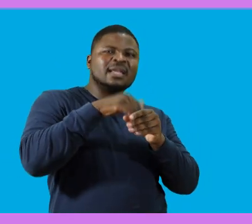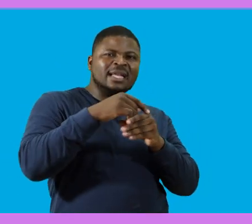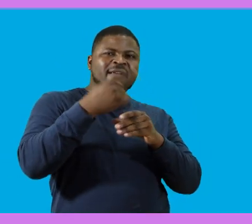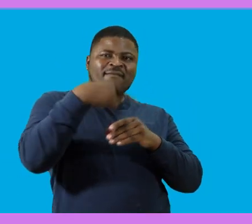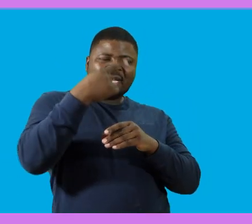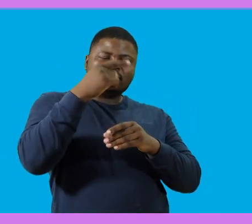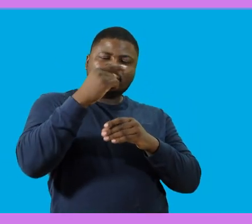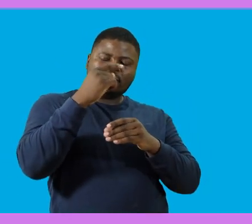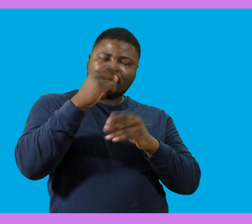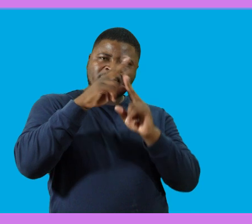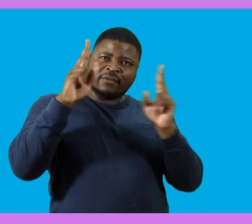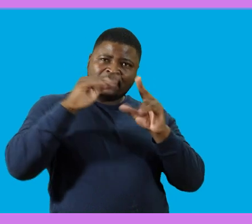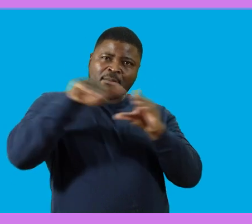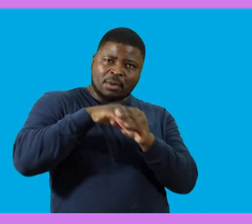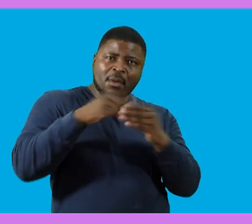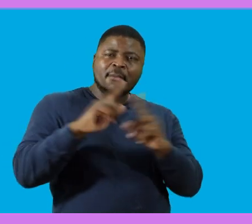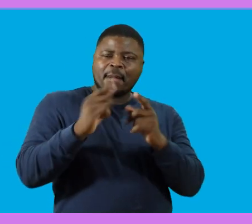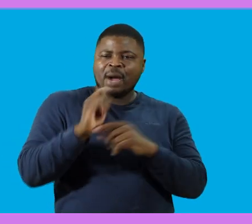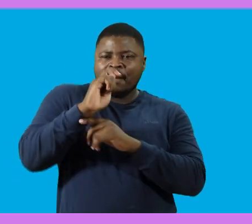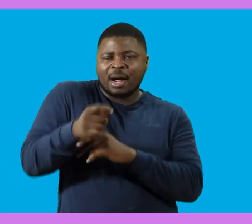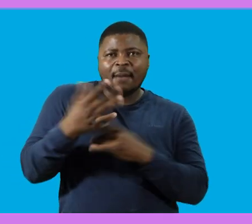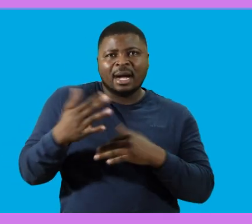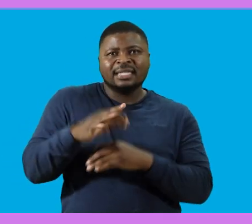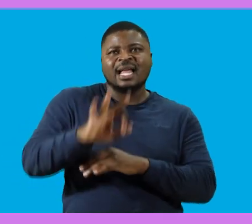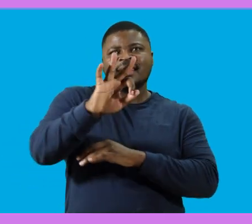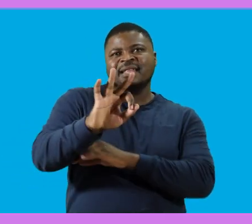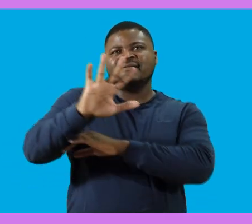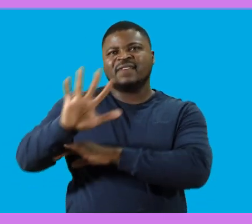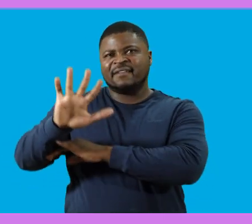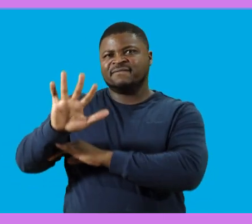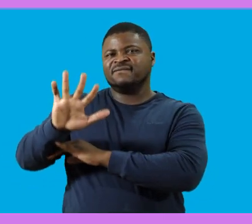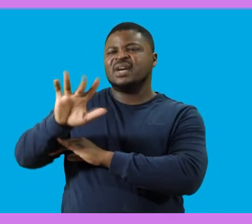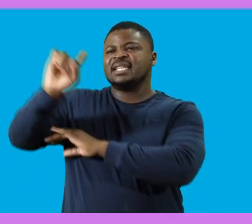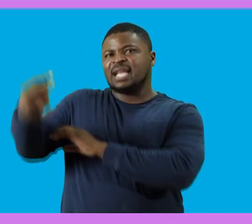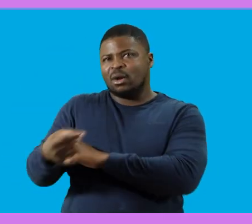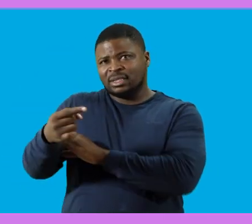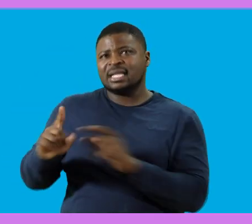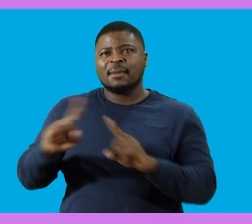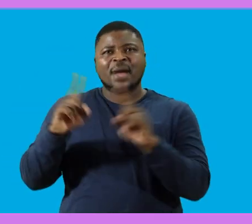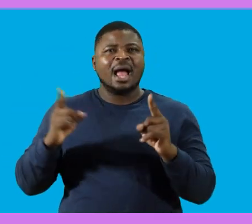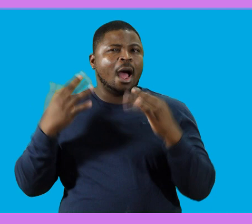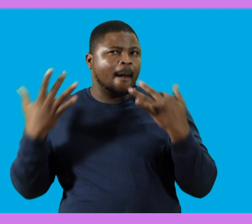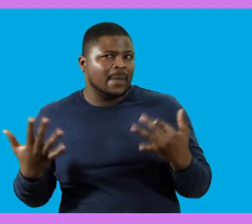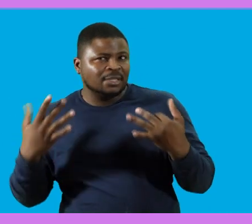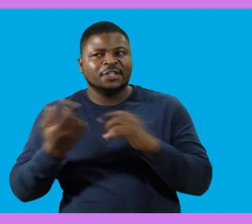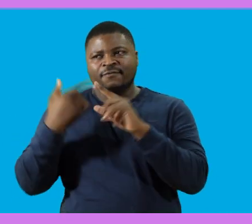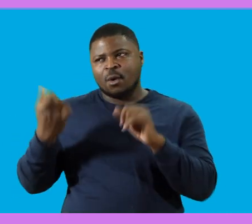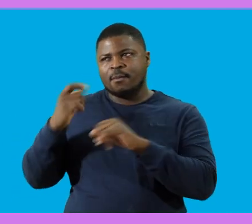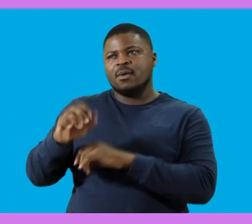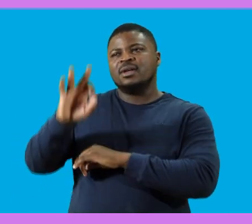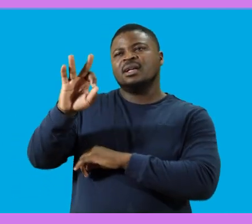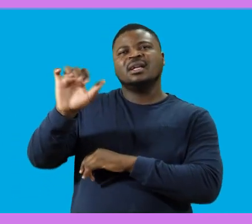of that 35,000 Rand, the university is giving her 65%.